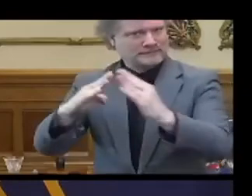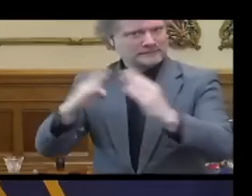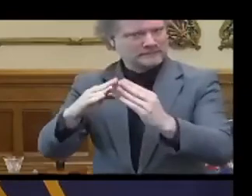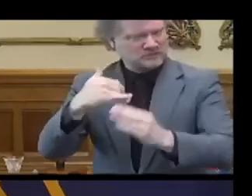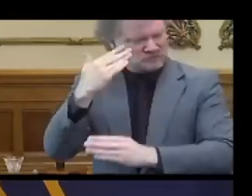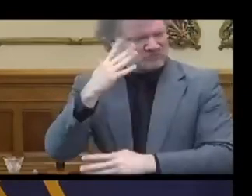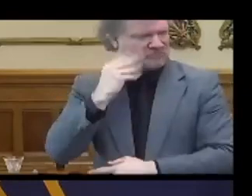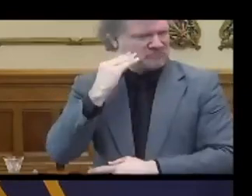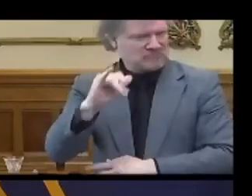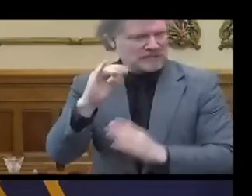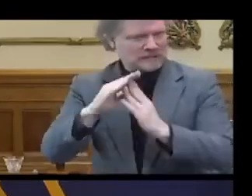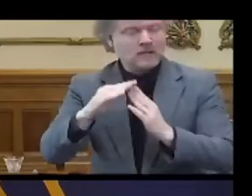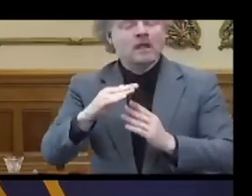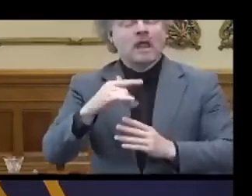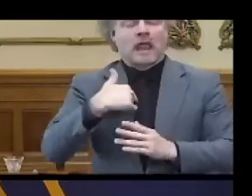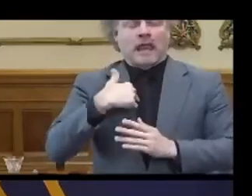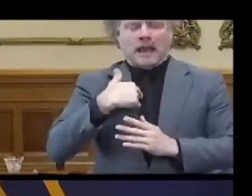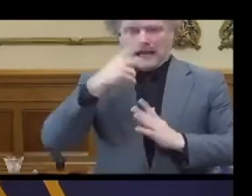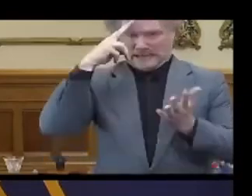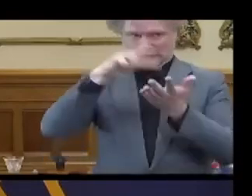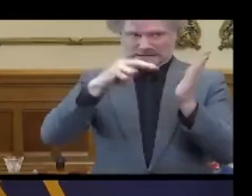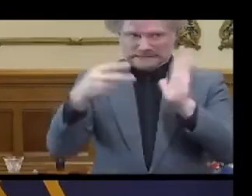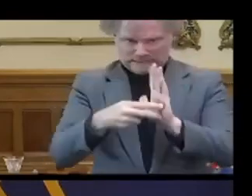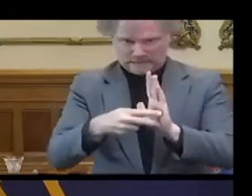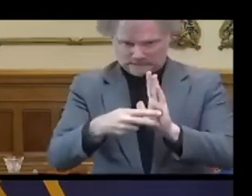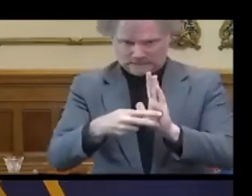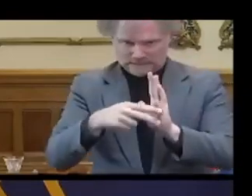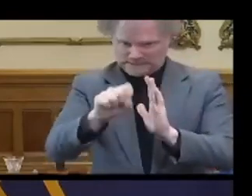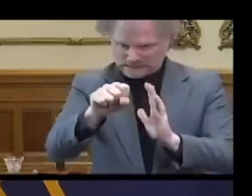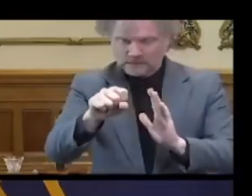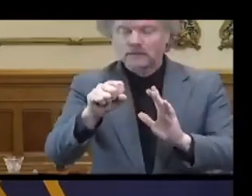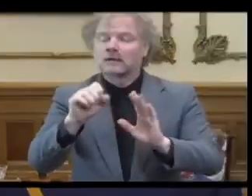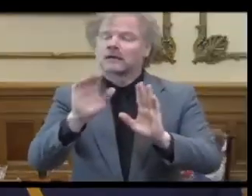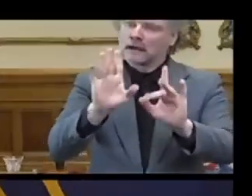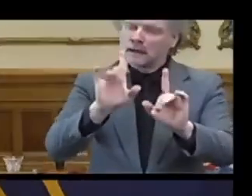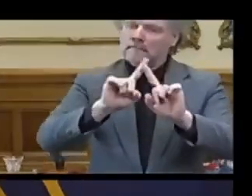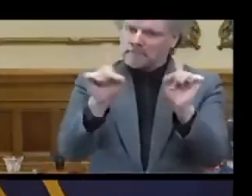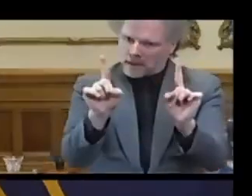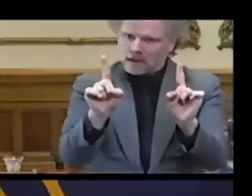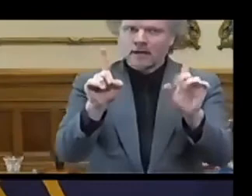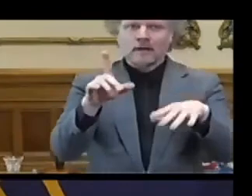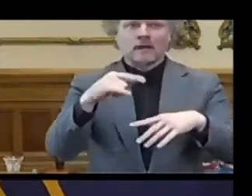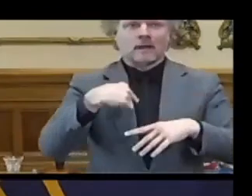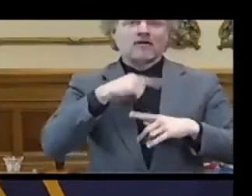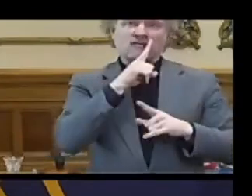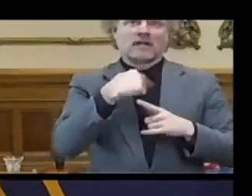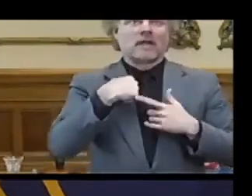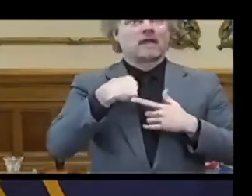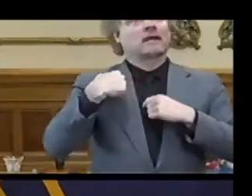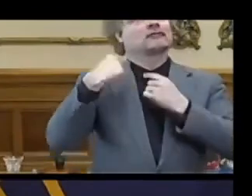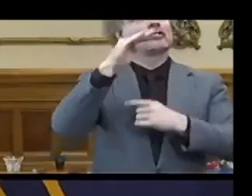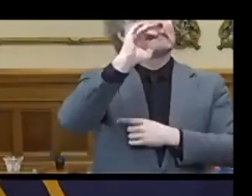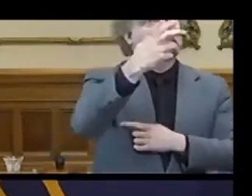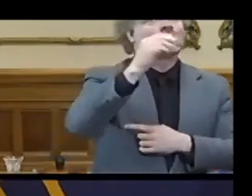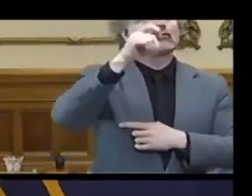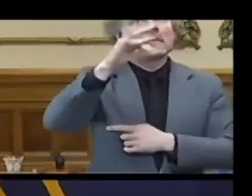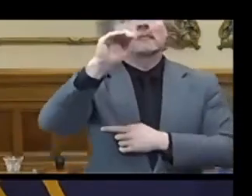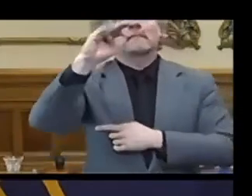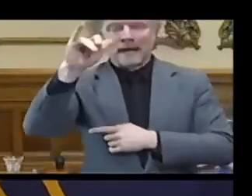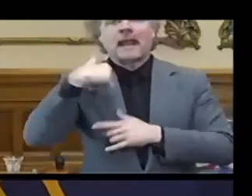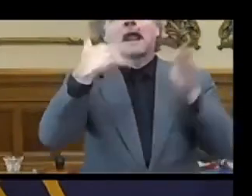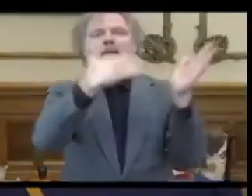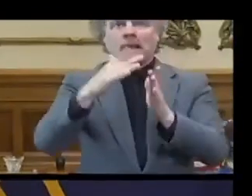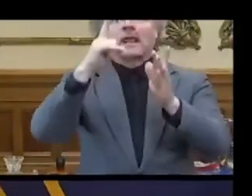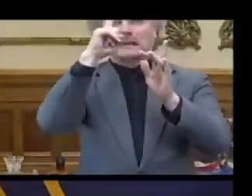And I intend, as it stands right now. However, I intended on a lot of things over March, April, and May. And so